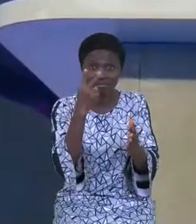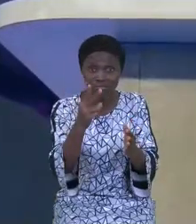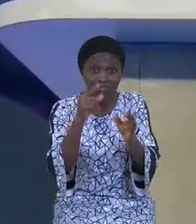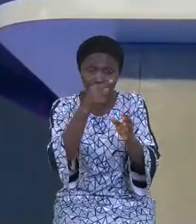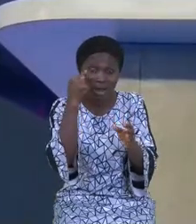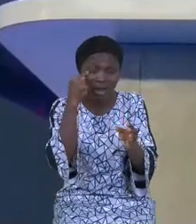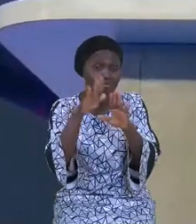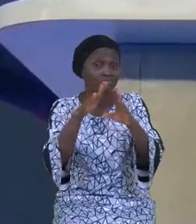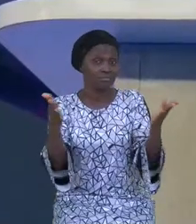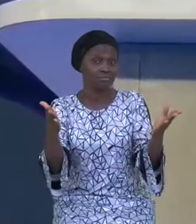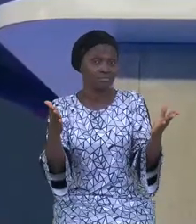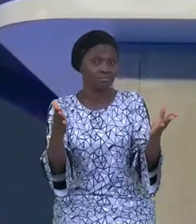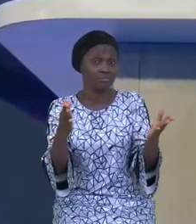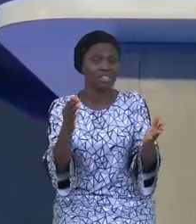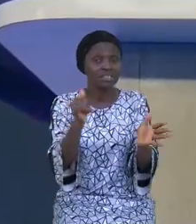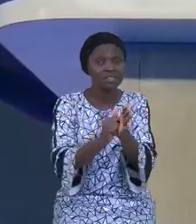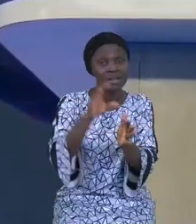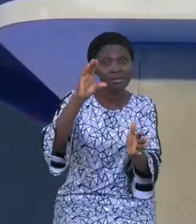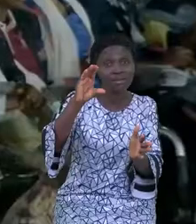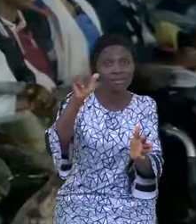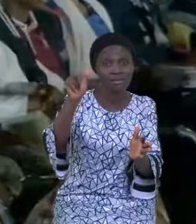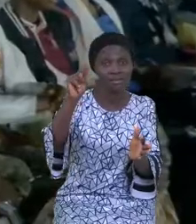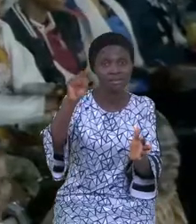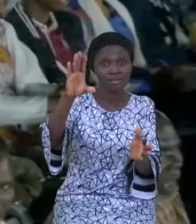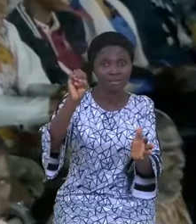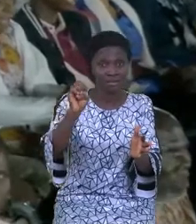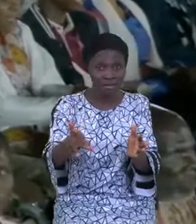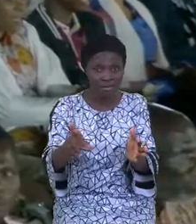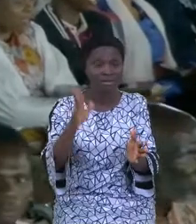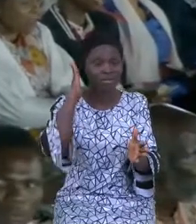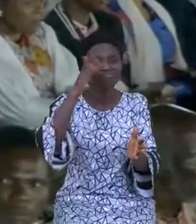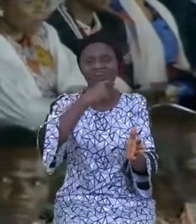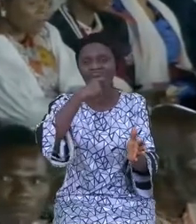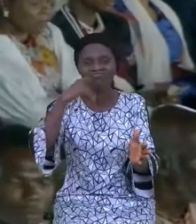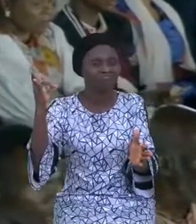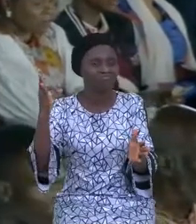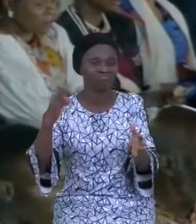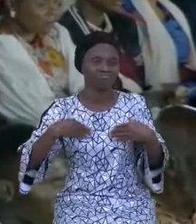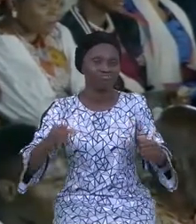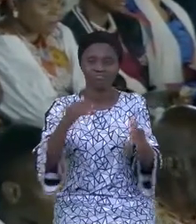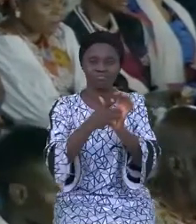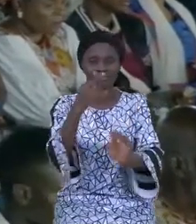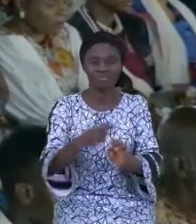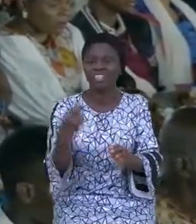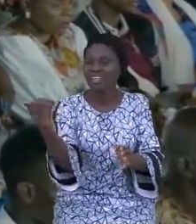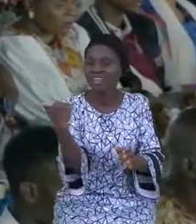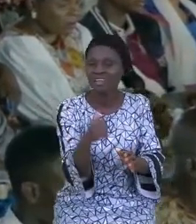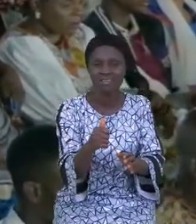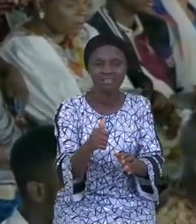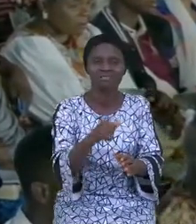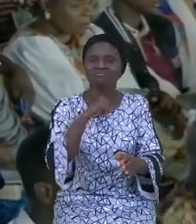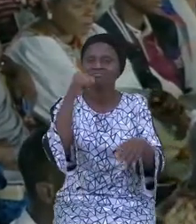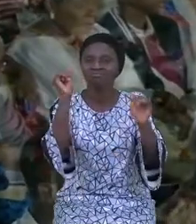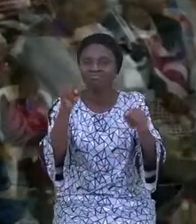tonight. That cancer will dry up. Yeah. Any impossibility in your life, remember that we